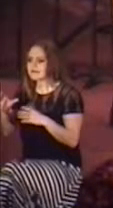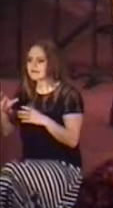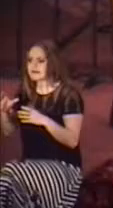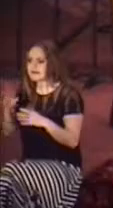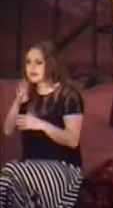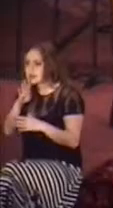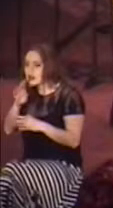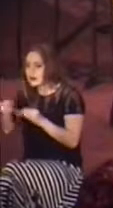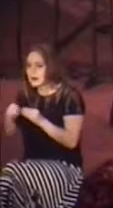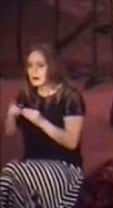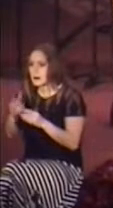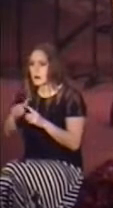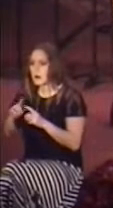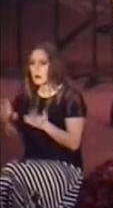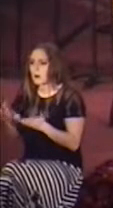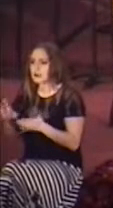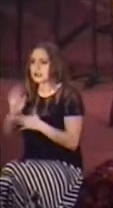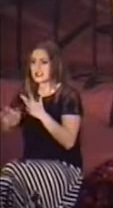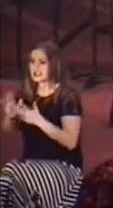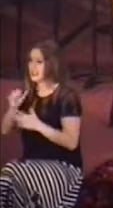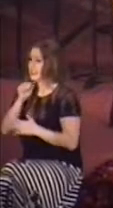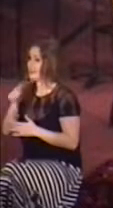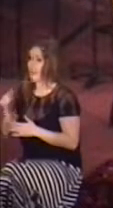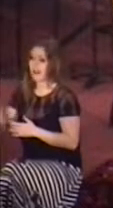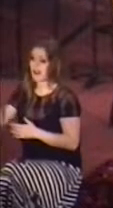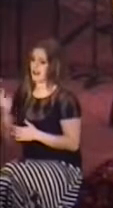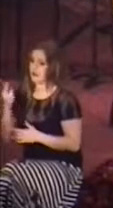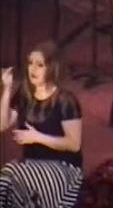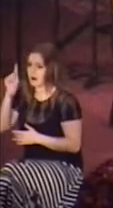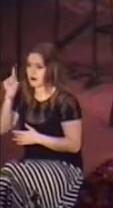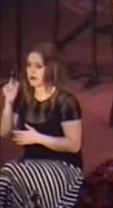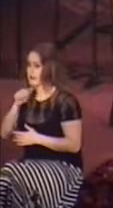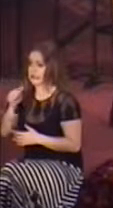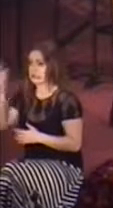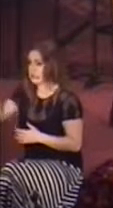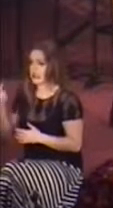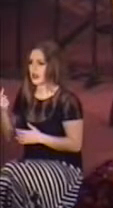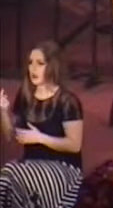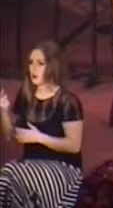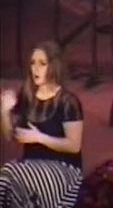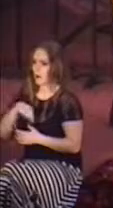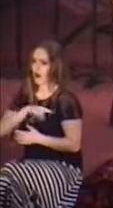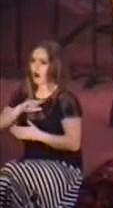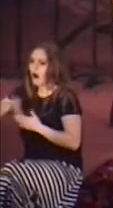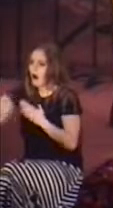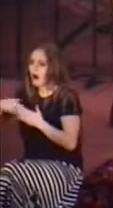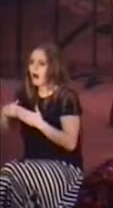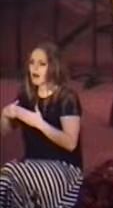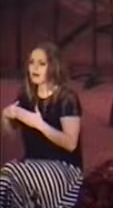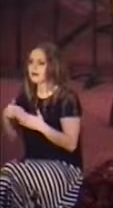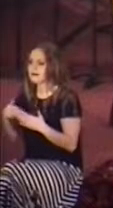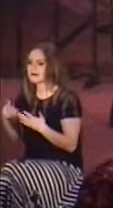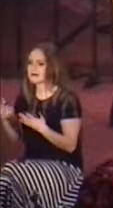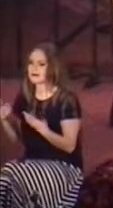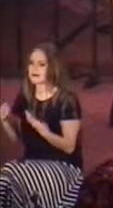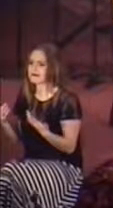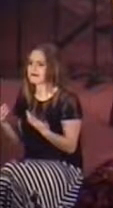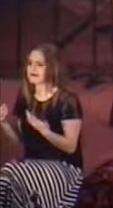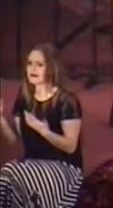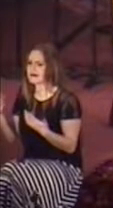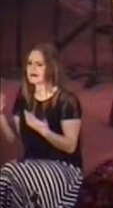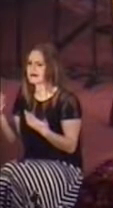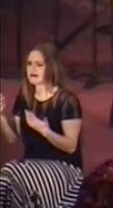do. He didn't come so we'd all get along. See, other people tried that, like John Lennon. He tried that, didn't he?